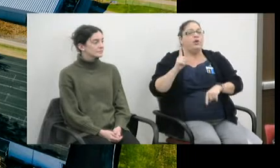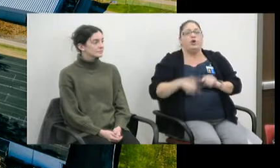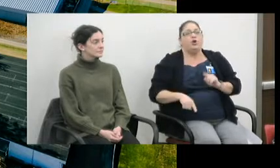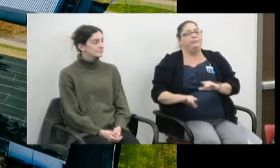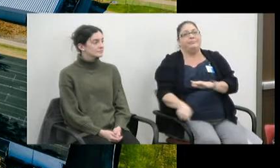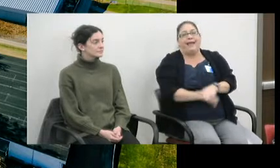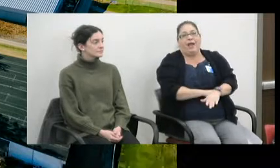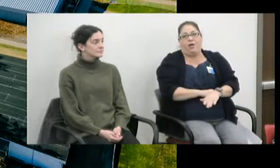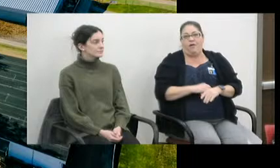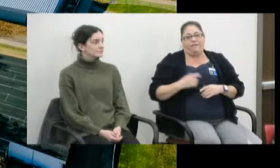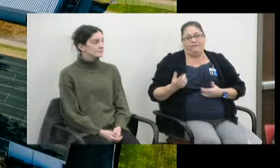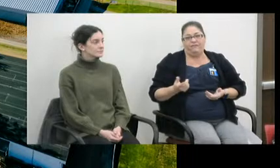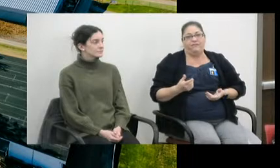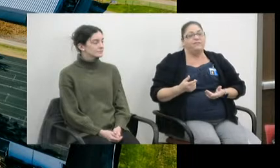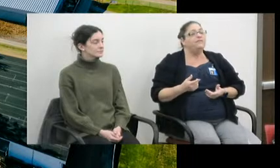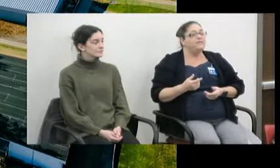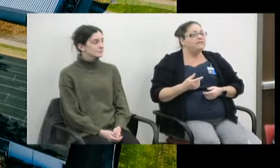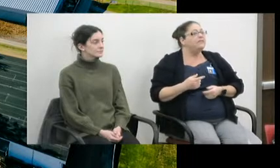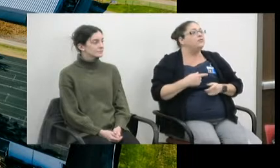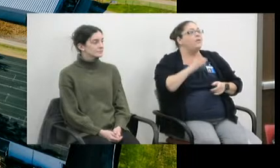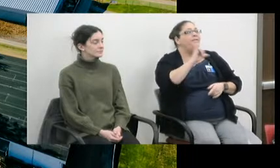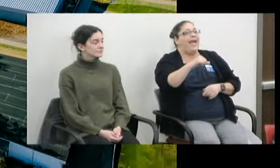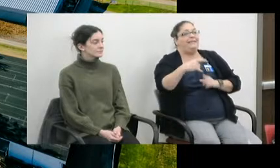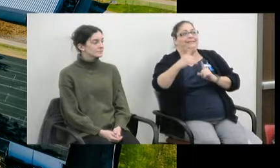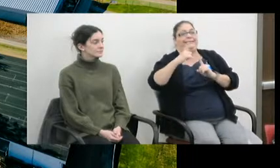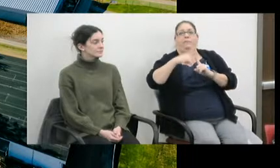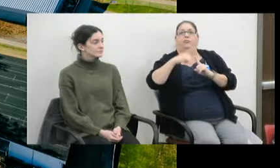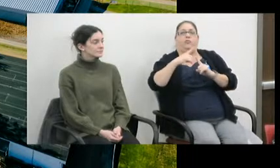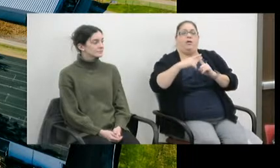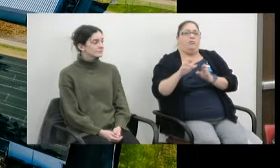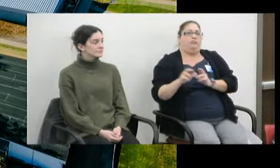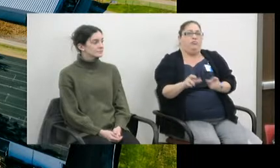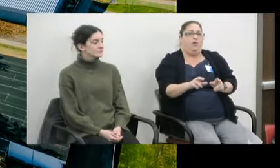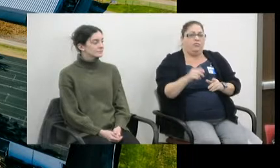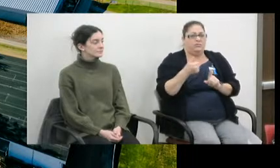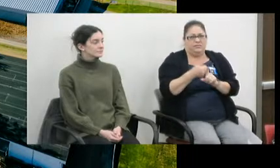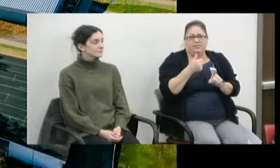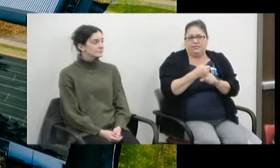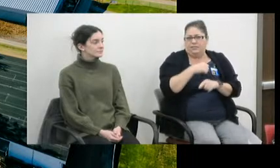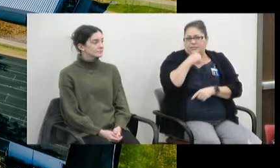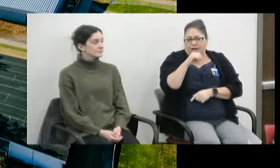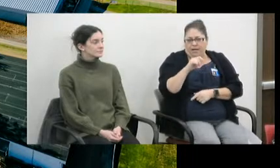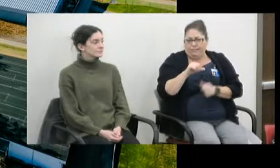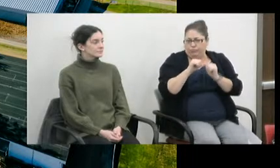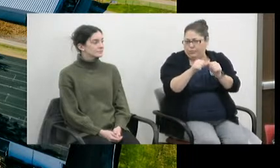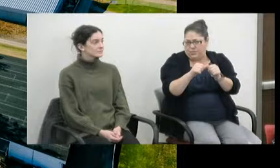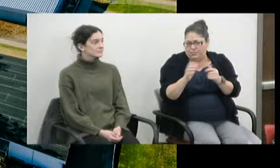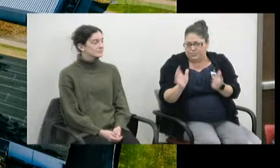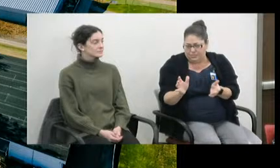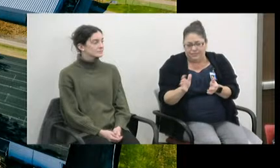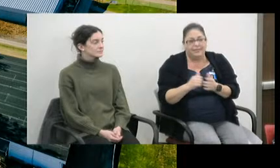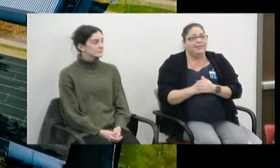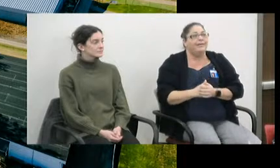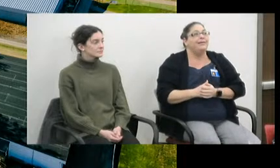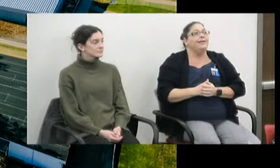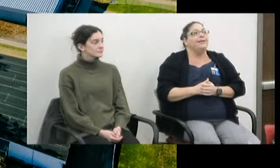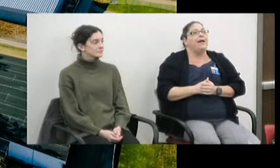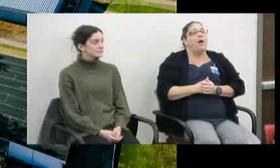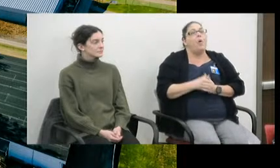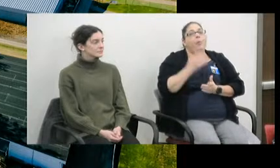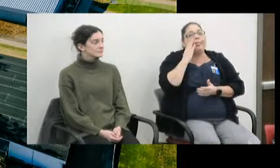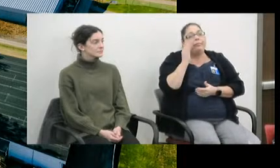Okay. So But that's temporary, that weird. Yes, it won't be quite, it'll be similar, but not exactly the